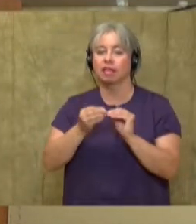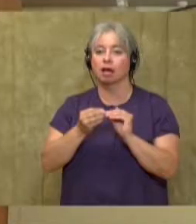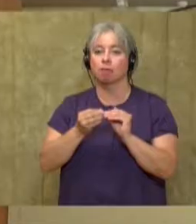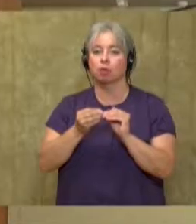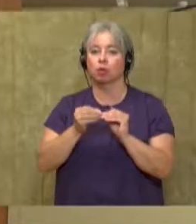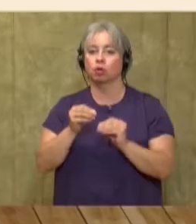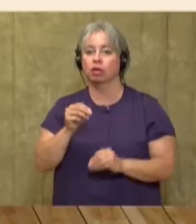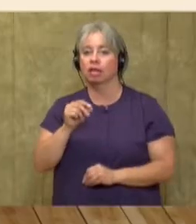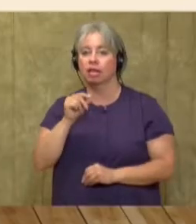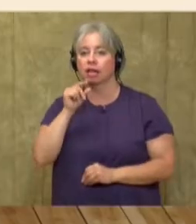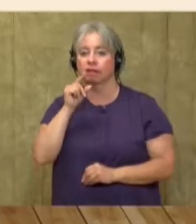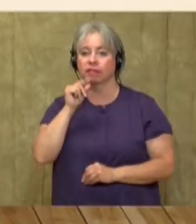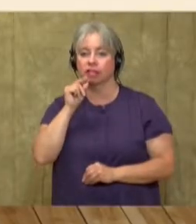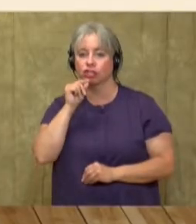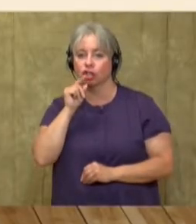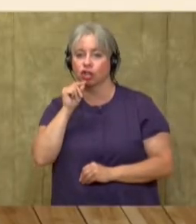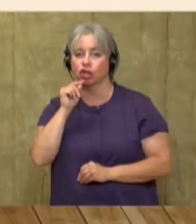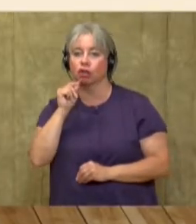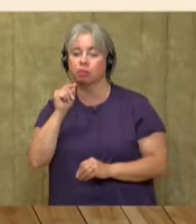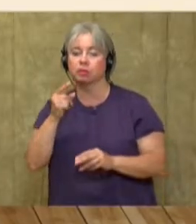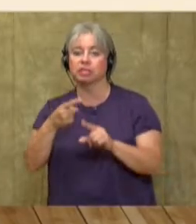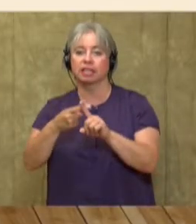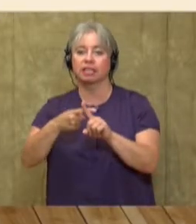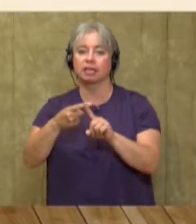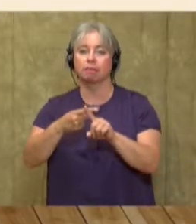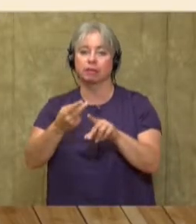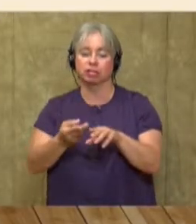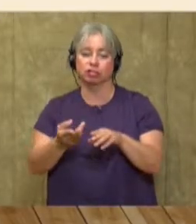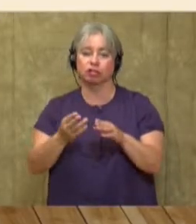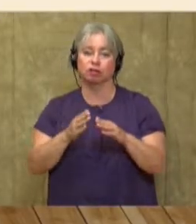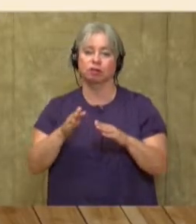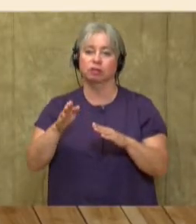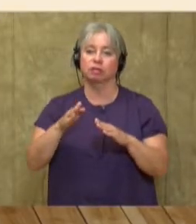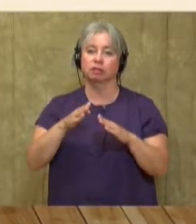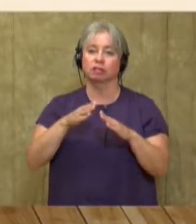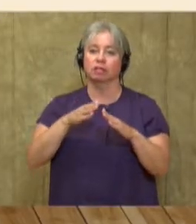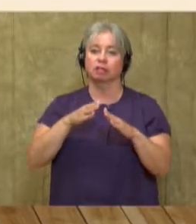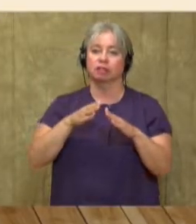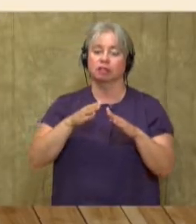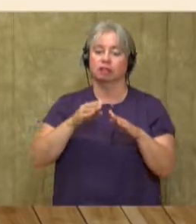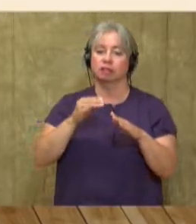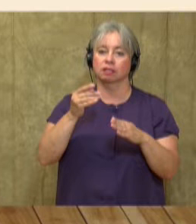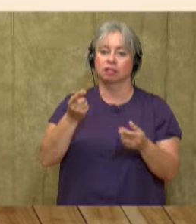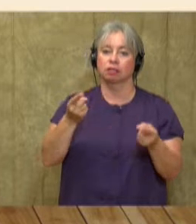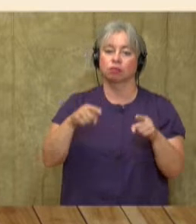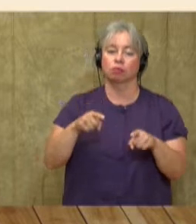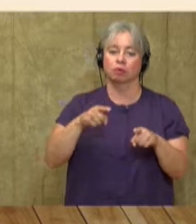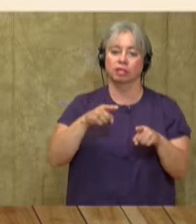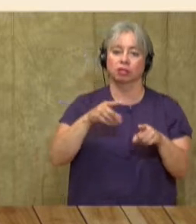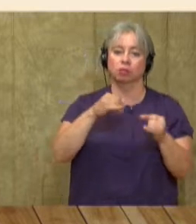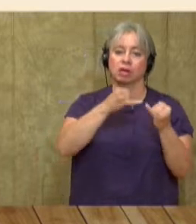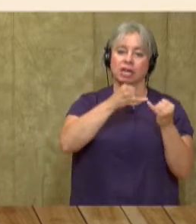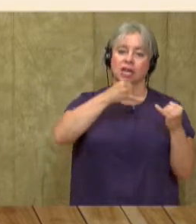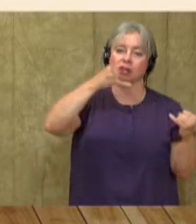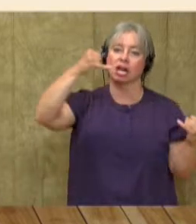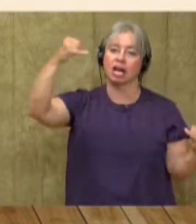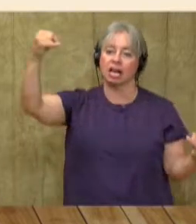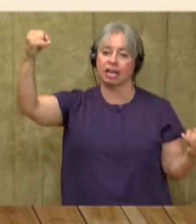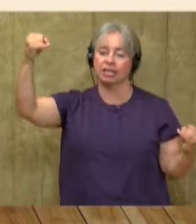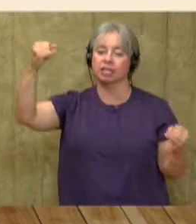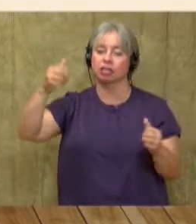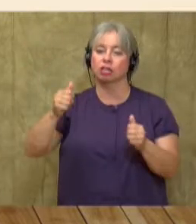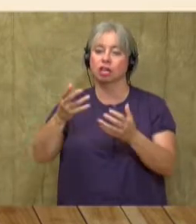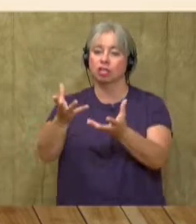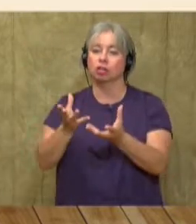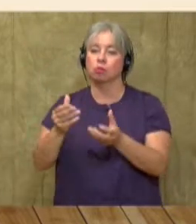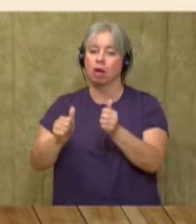temperature rises. So you would sketch a line going through the middle of your data. When you want a line of best fit, you want most